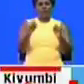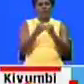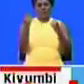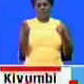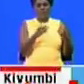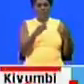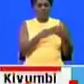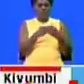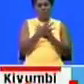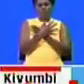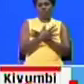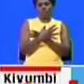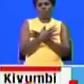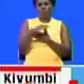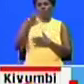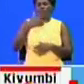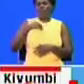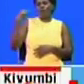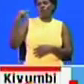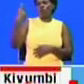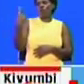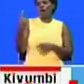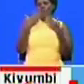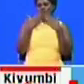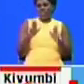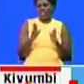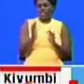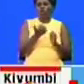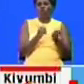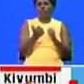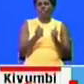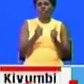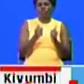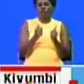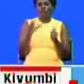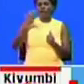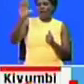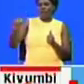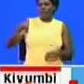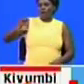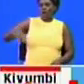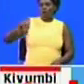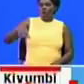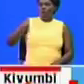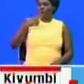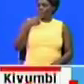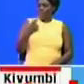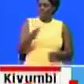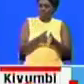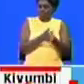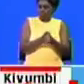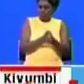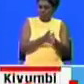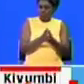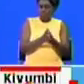in Germany. Okoth, who won gold in the just concluded AIBA Africa Championships in Congo Brazzaville, says the win motivated him